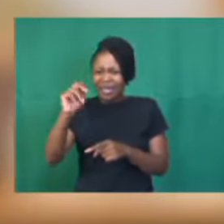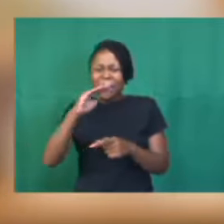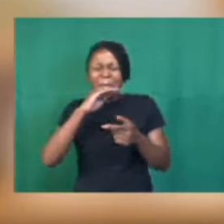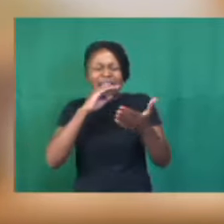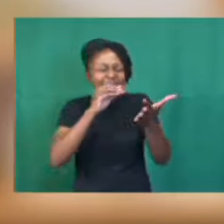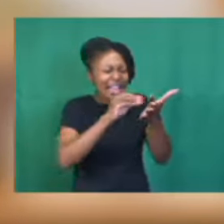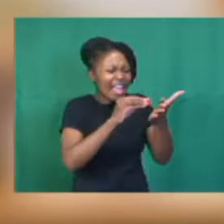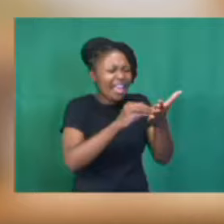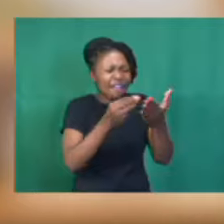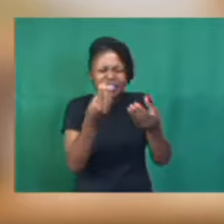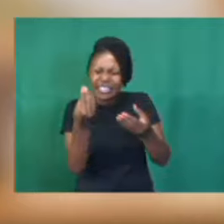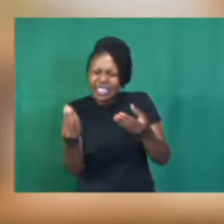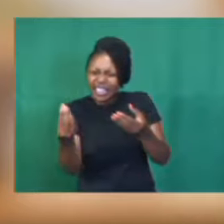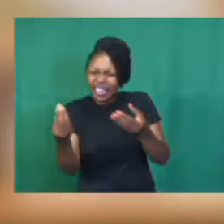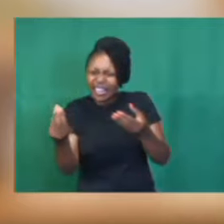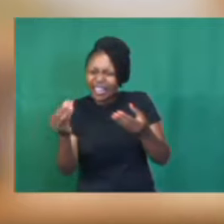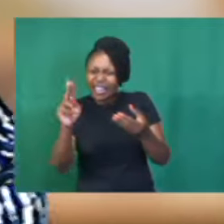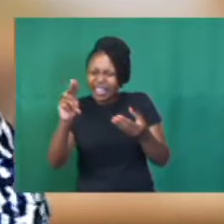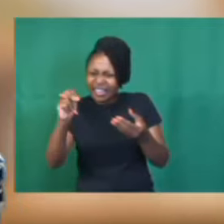notes, okay, of what you have